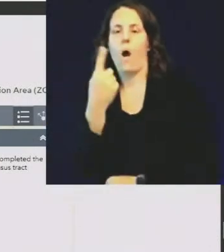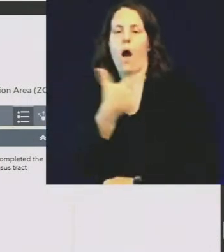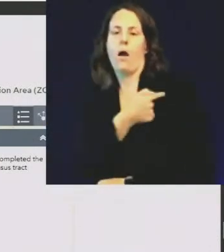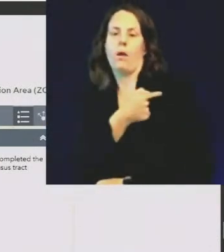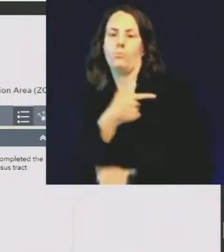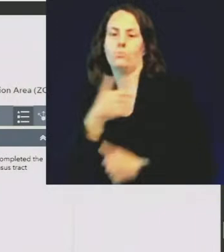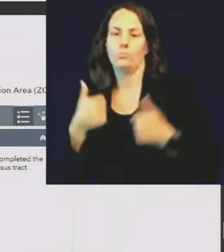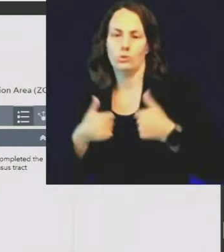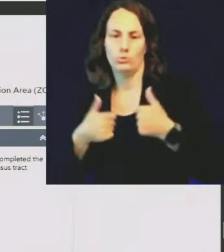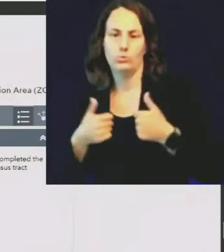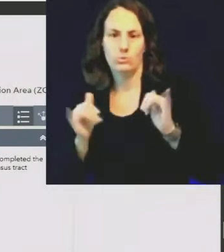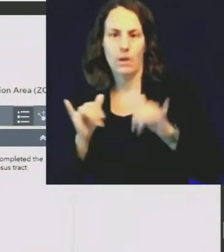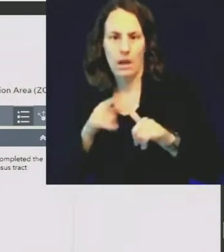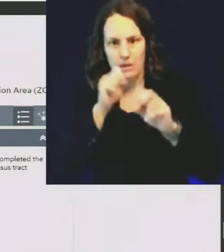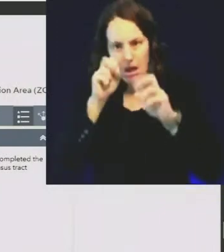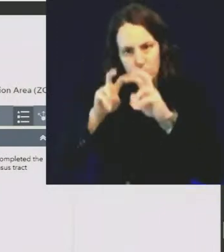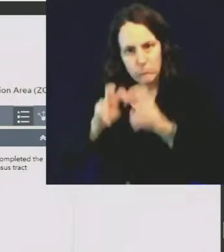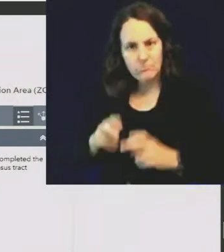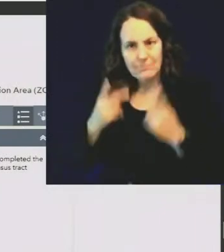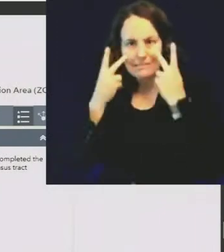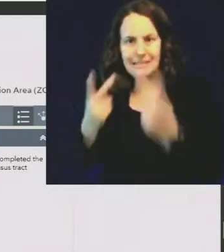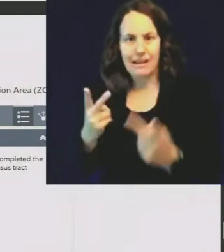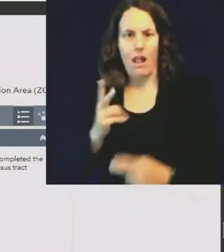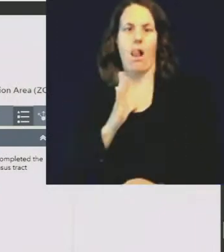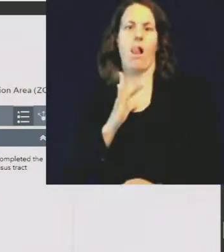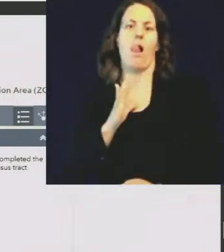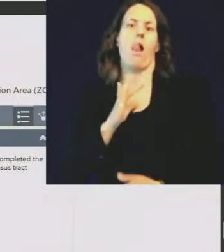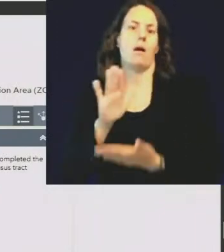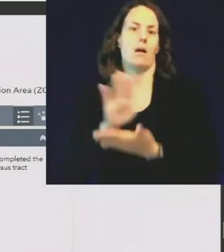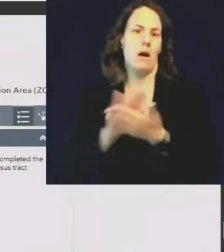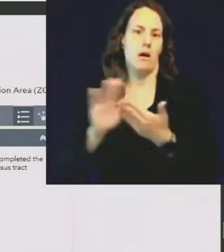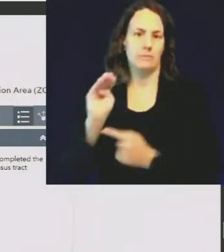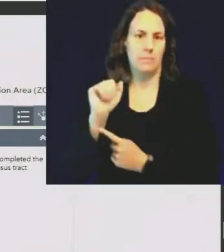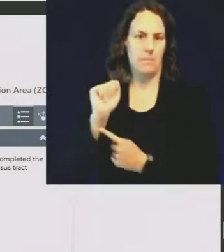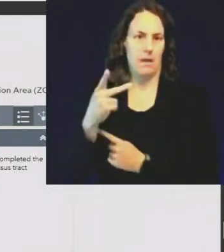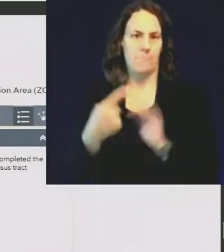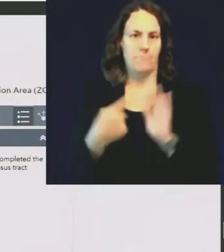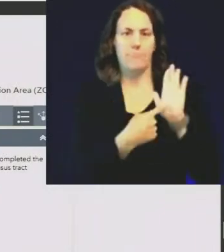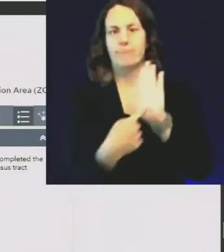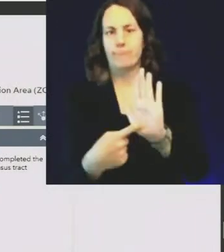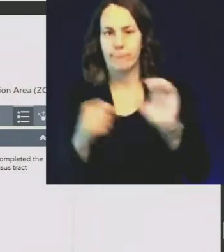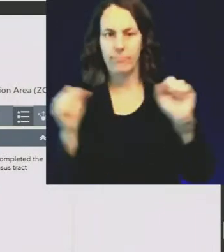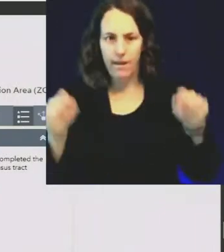So a couple of things I want you to know about these data as you look at them.